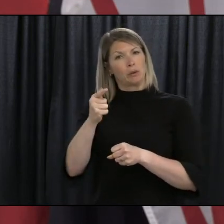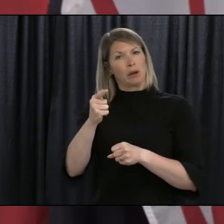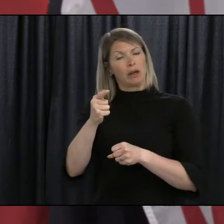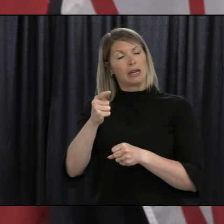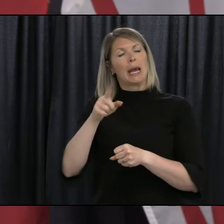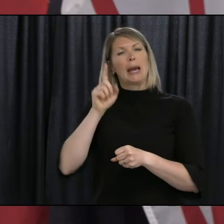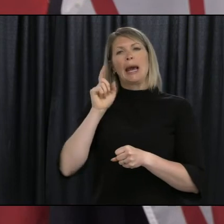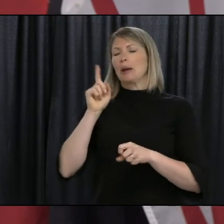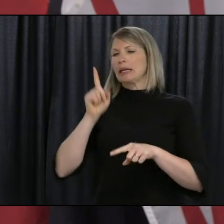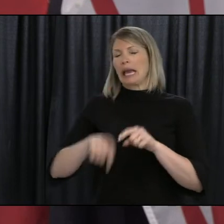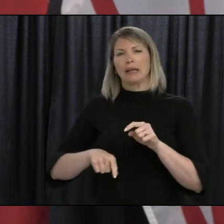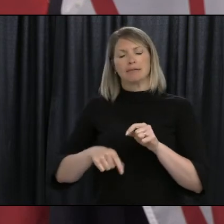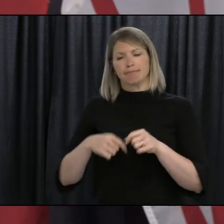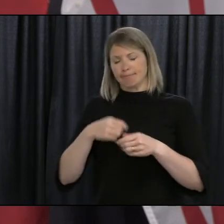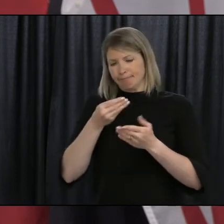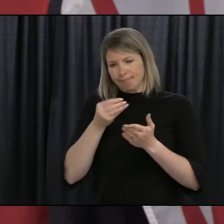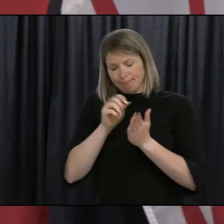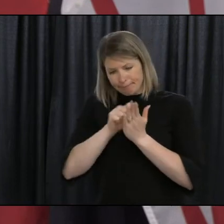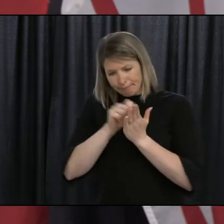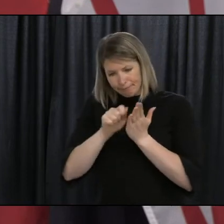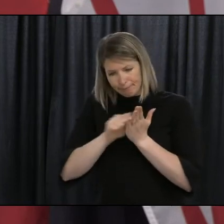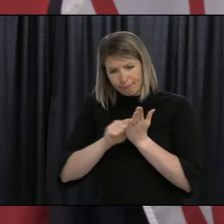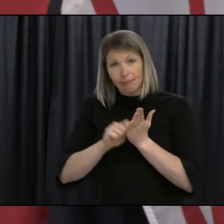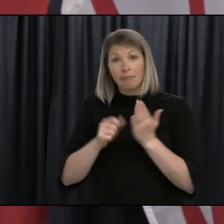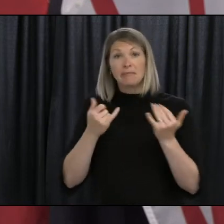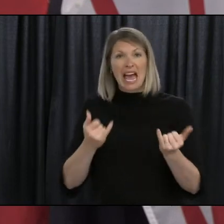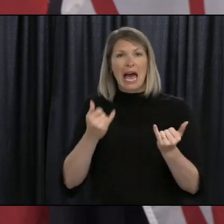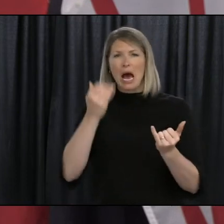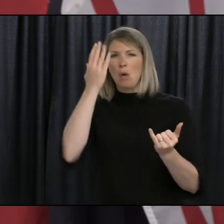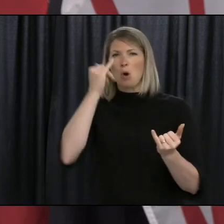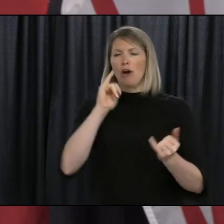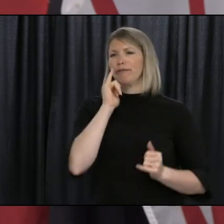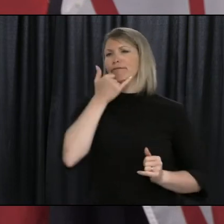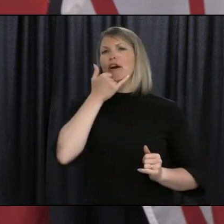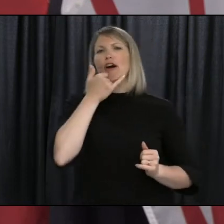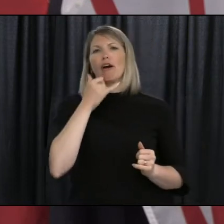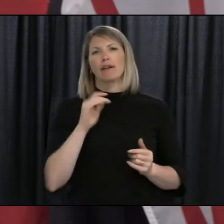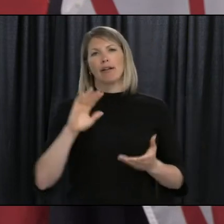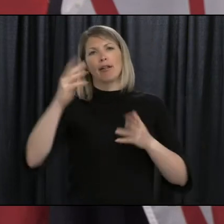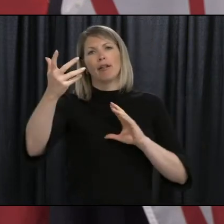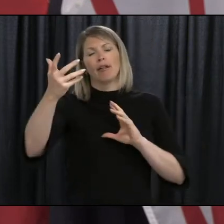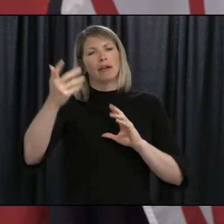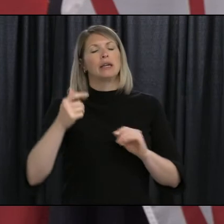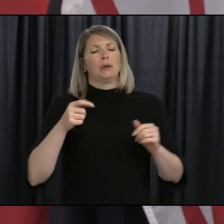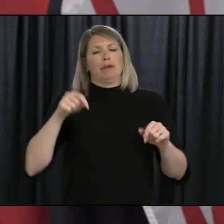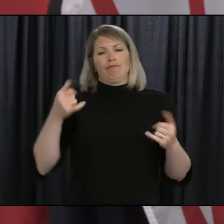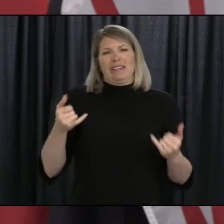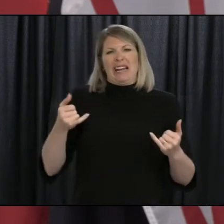those indicators are, and that's something that officials in the Department of Finance are now working on.